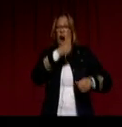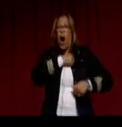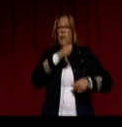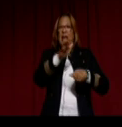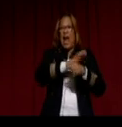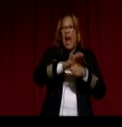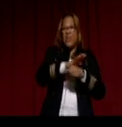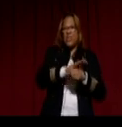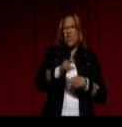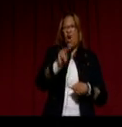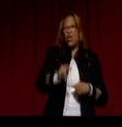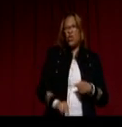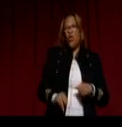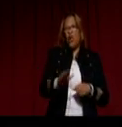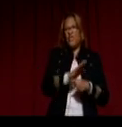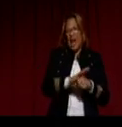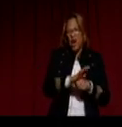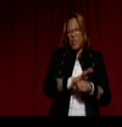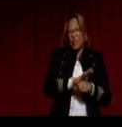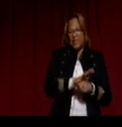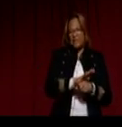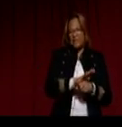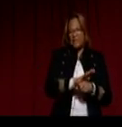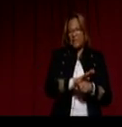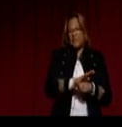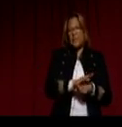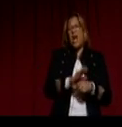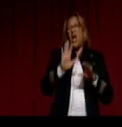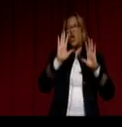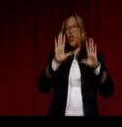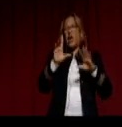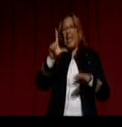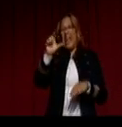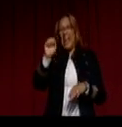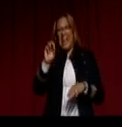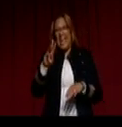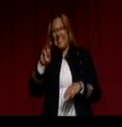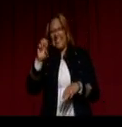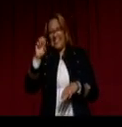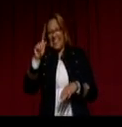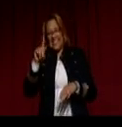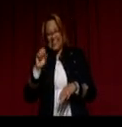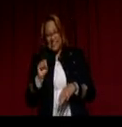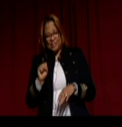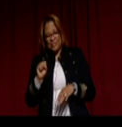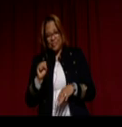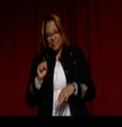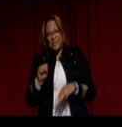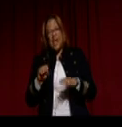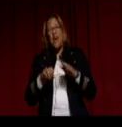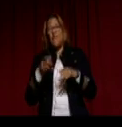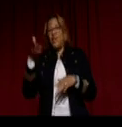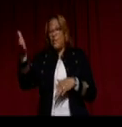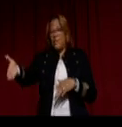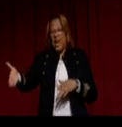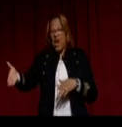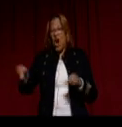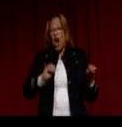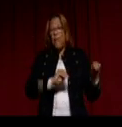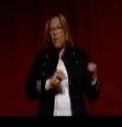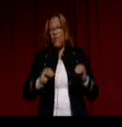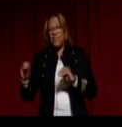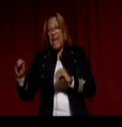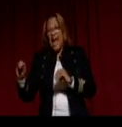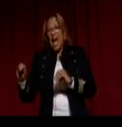Shore at Fort Sheridan and Great Lakes. From there, it spread down the suburbs, just think of